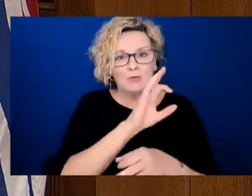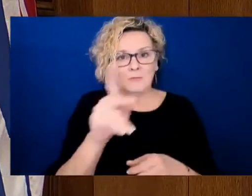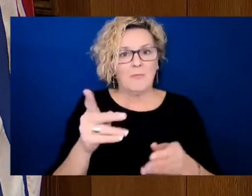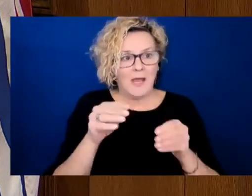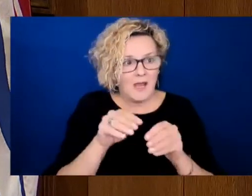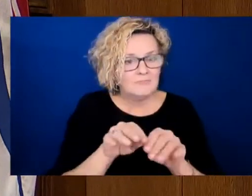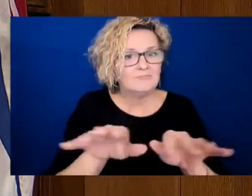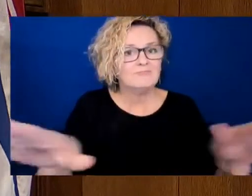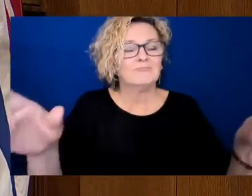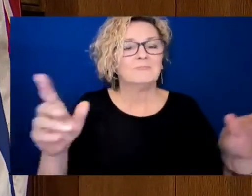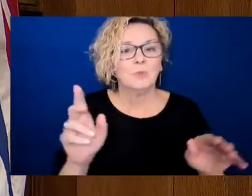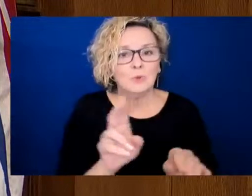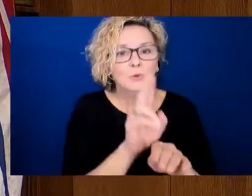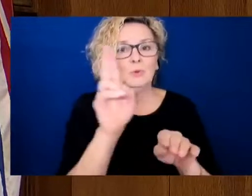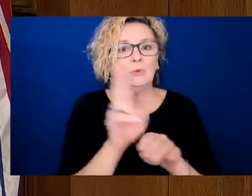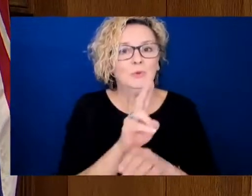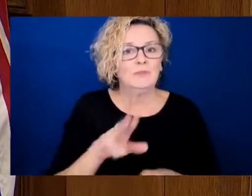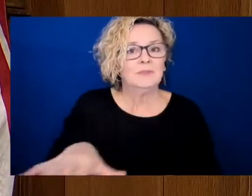this opportunity for